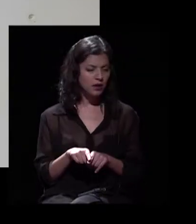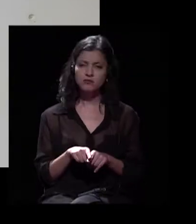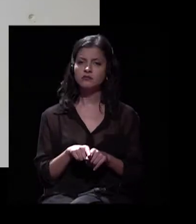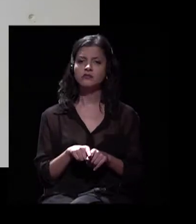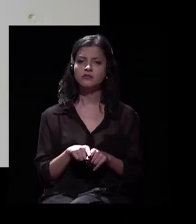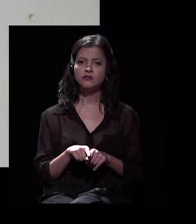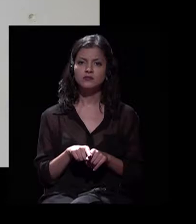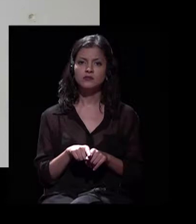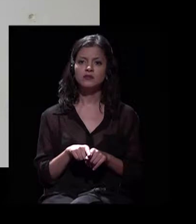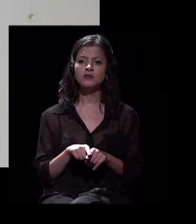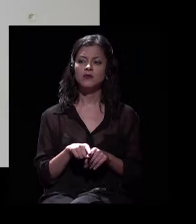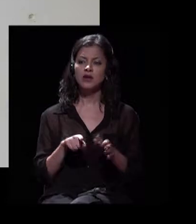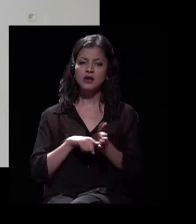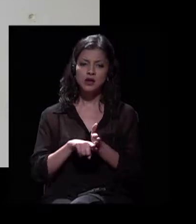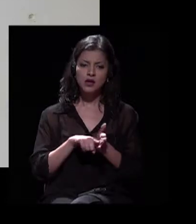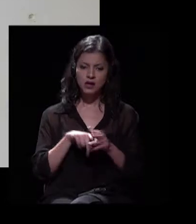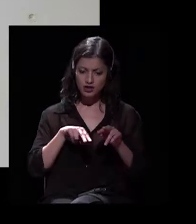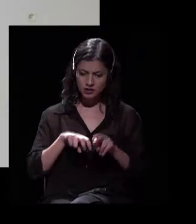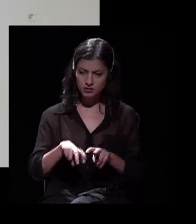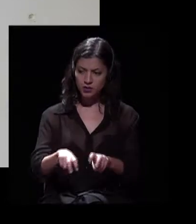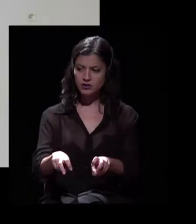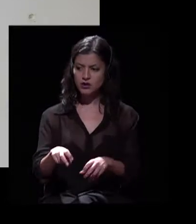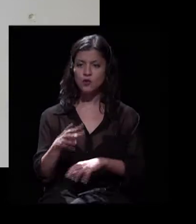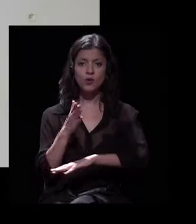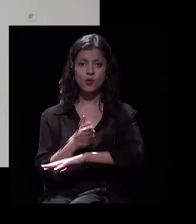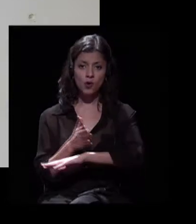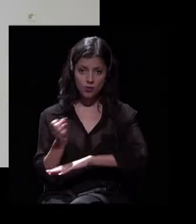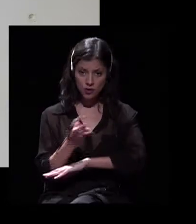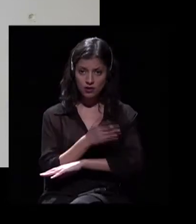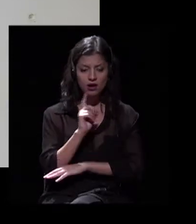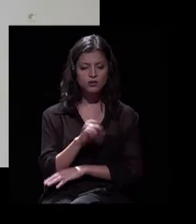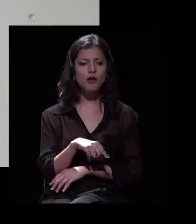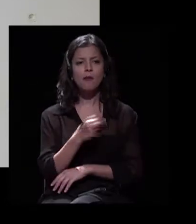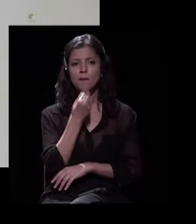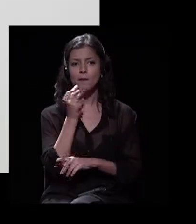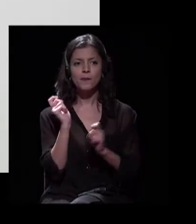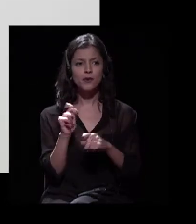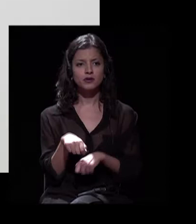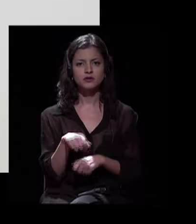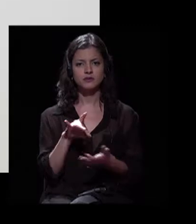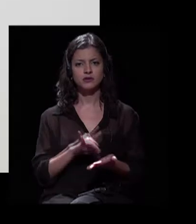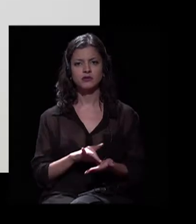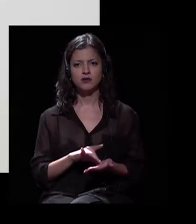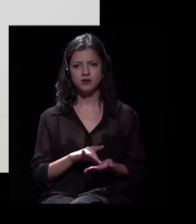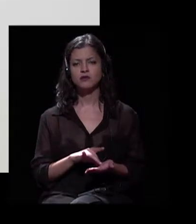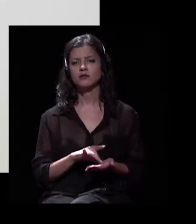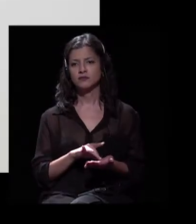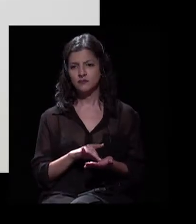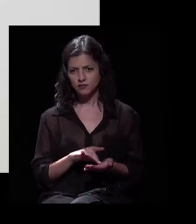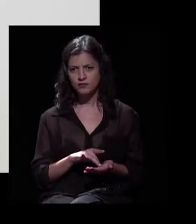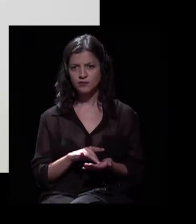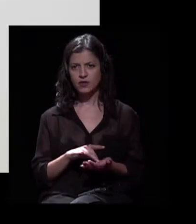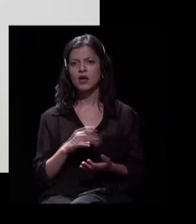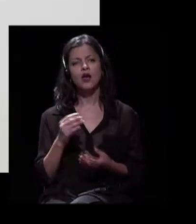modern appeared as a concrete possibility, the fissures in the developmentalist process were also becoming